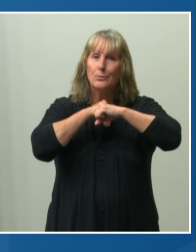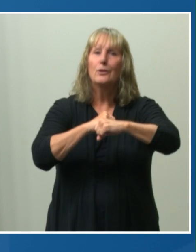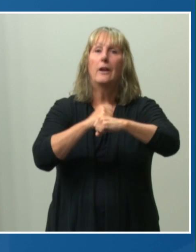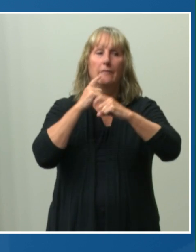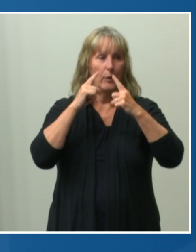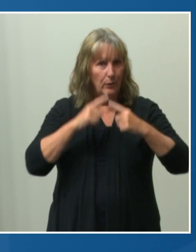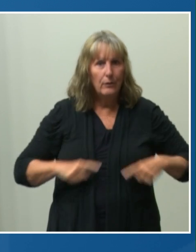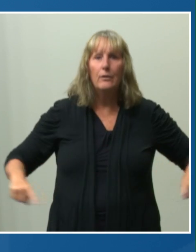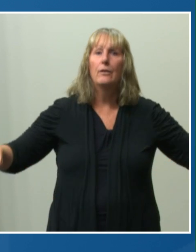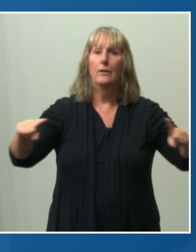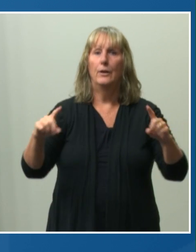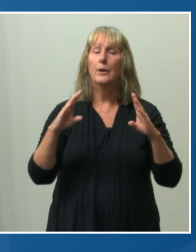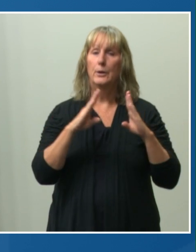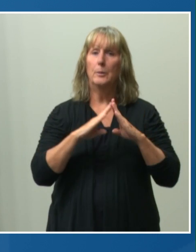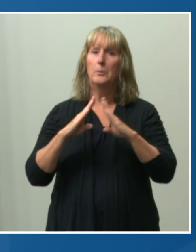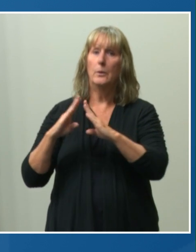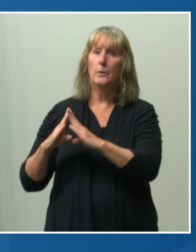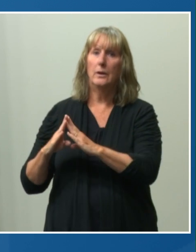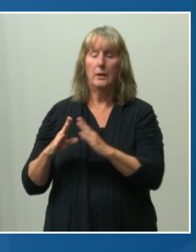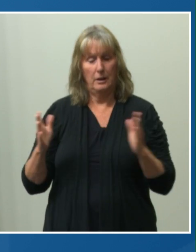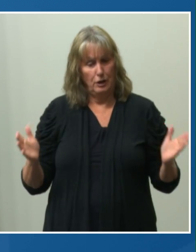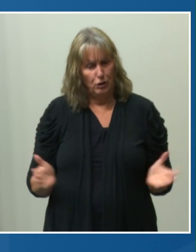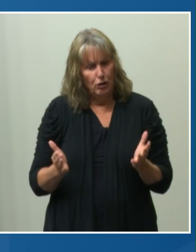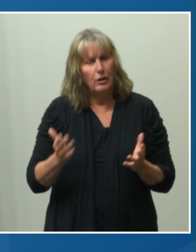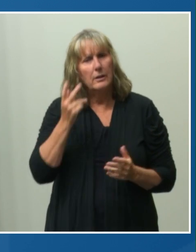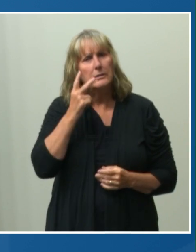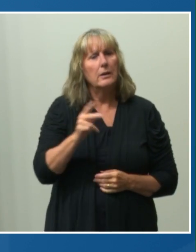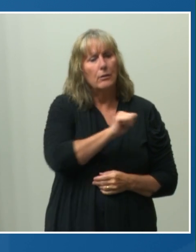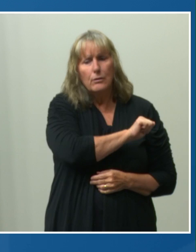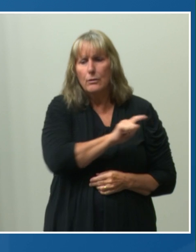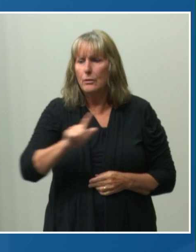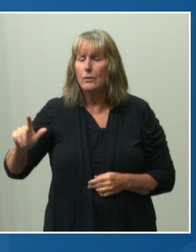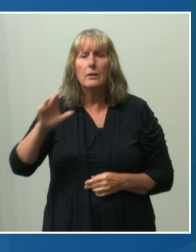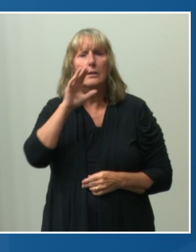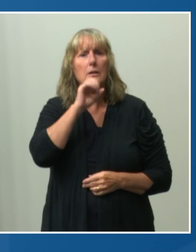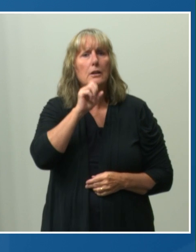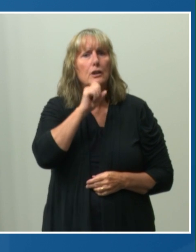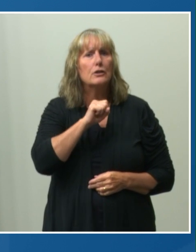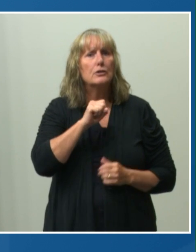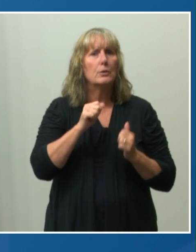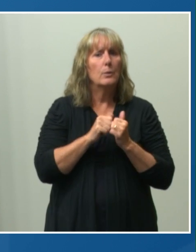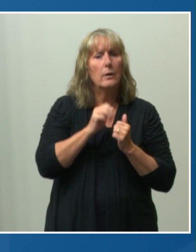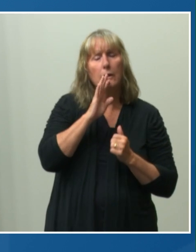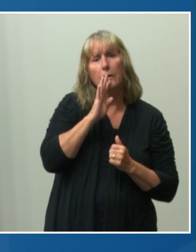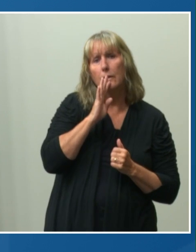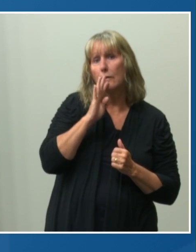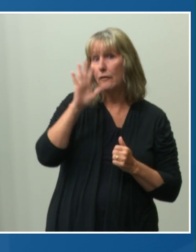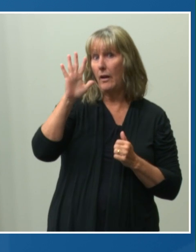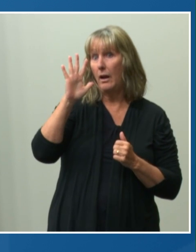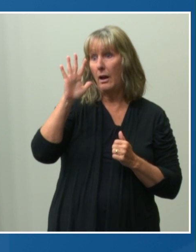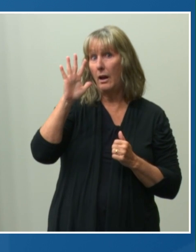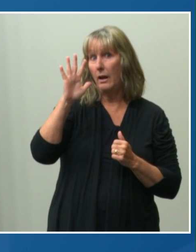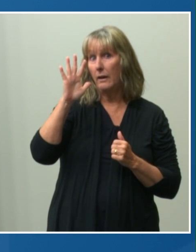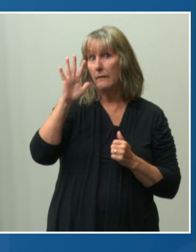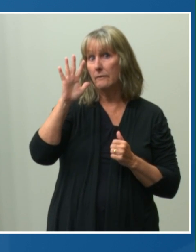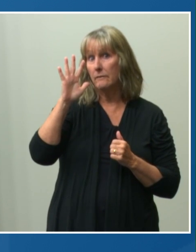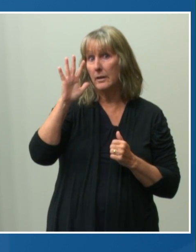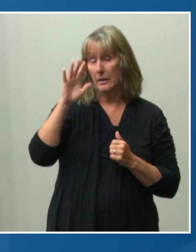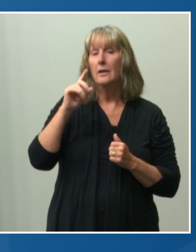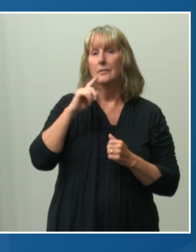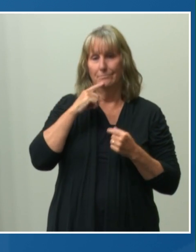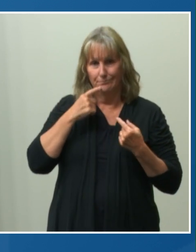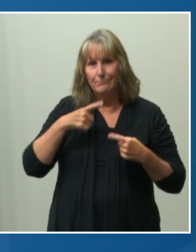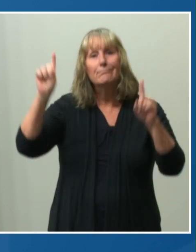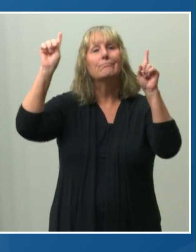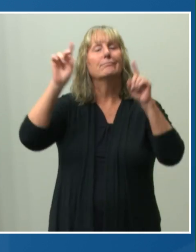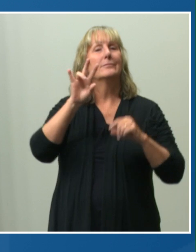community. It's encouraging to see that every age group, starting with 45, has reached the goal of at